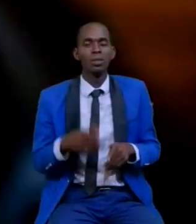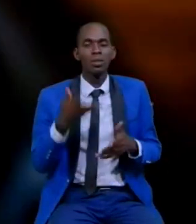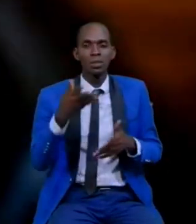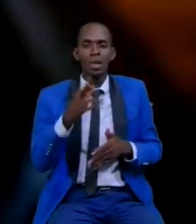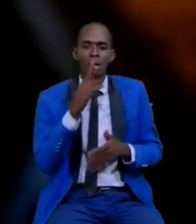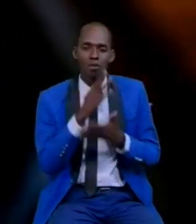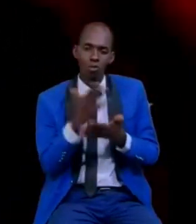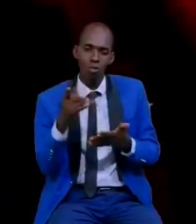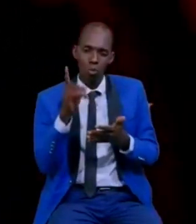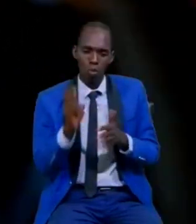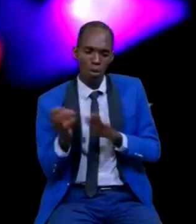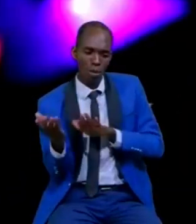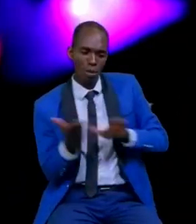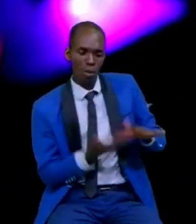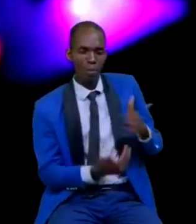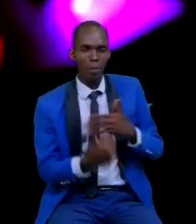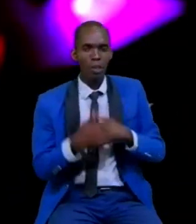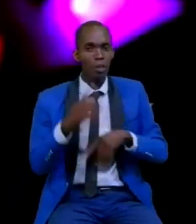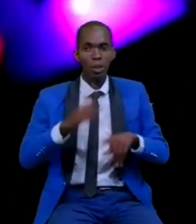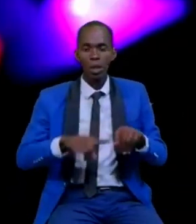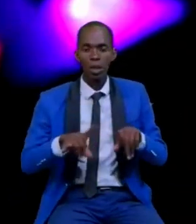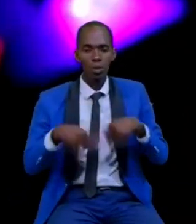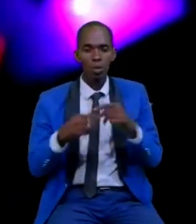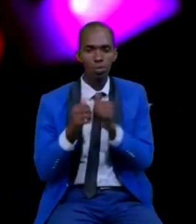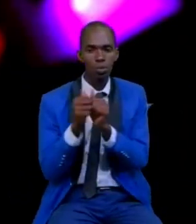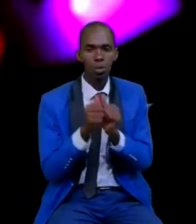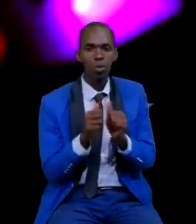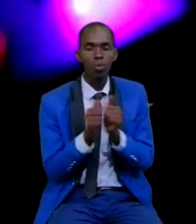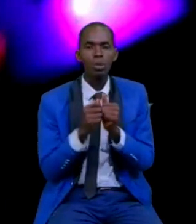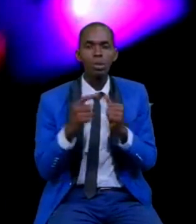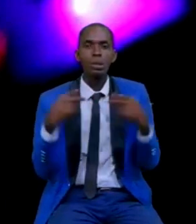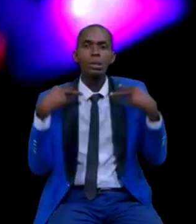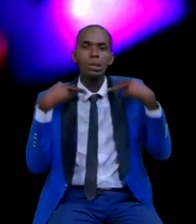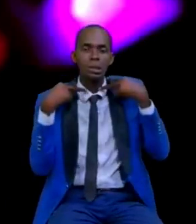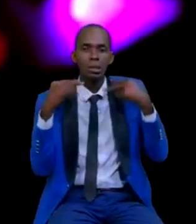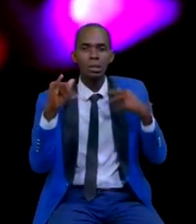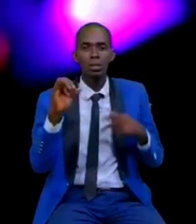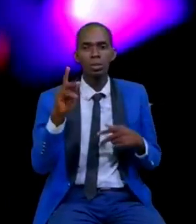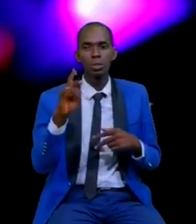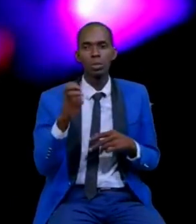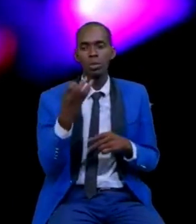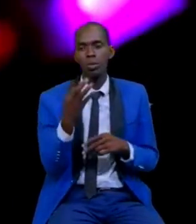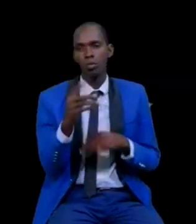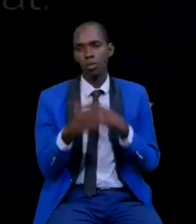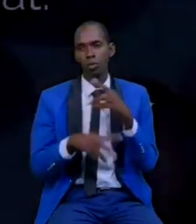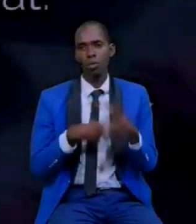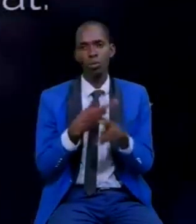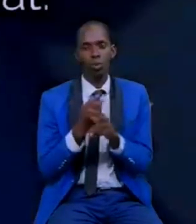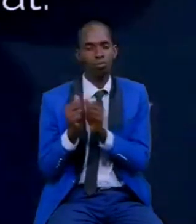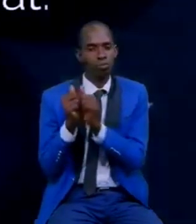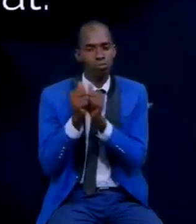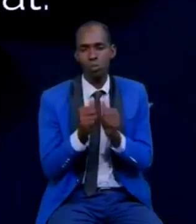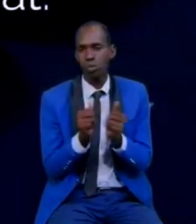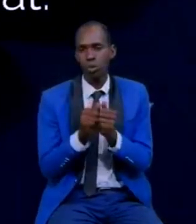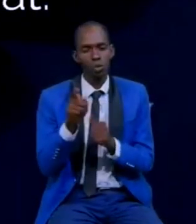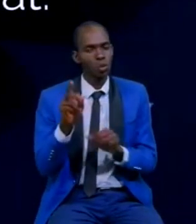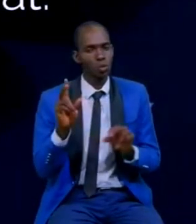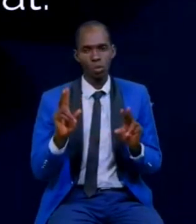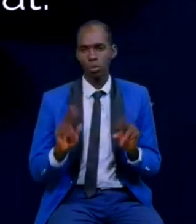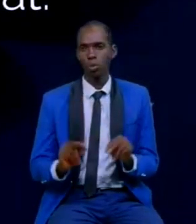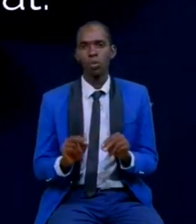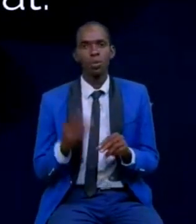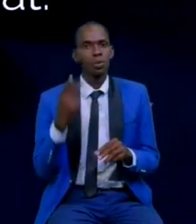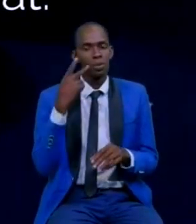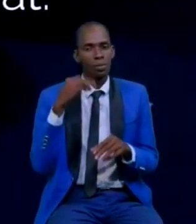behind. You cannot take the yoke with the world along with you. Matthew chapter 7,